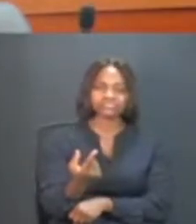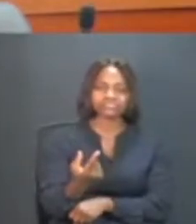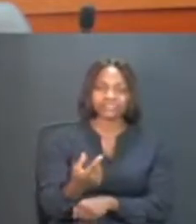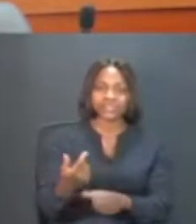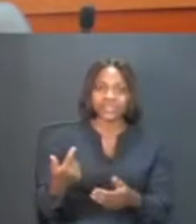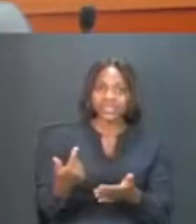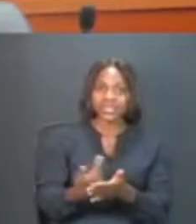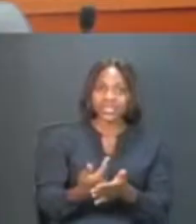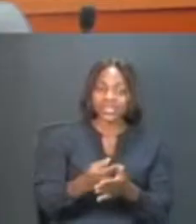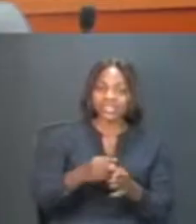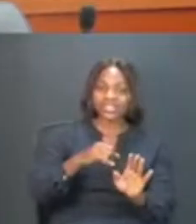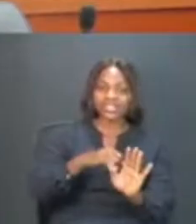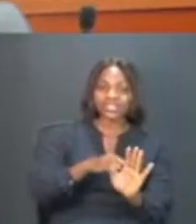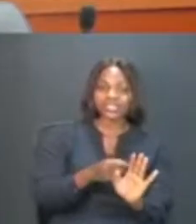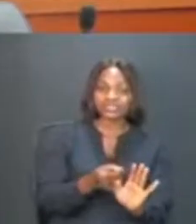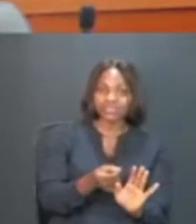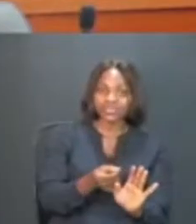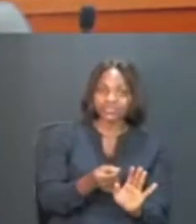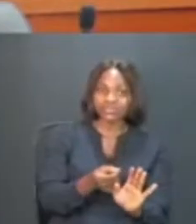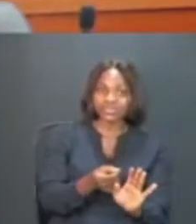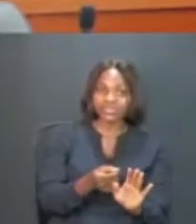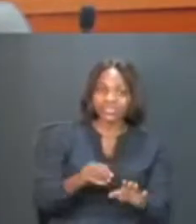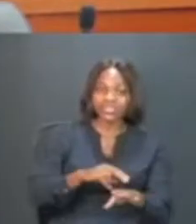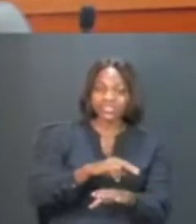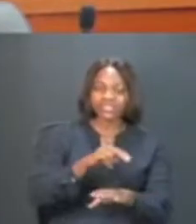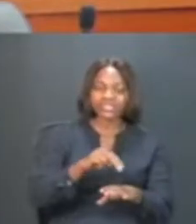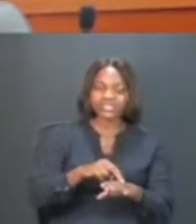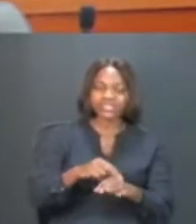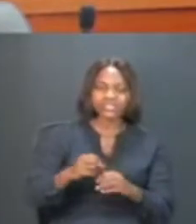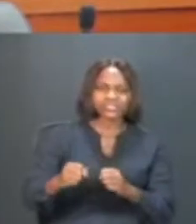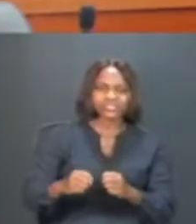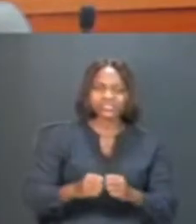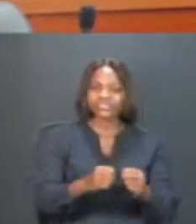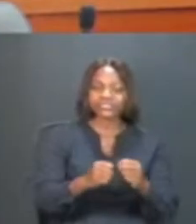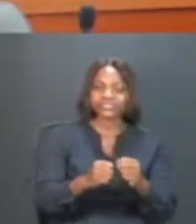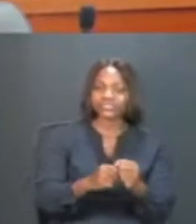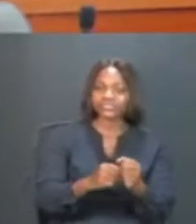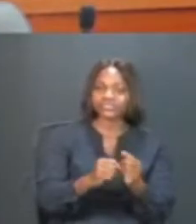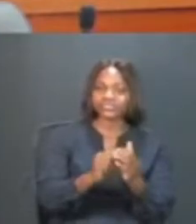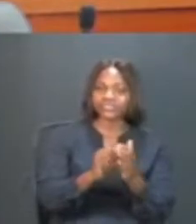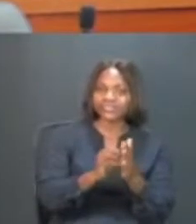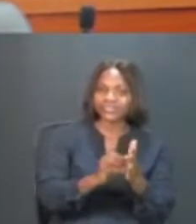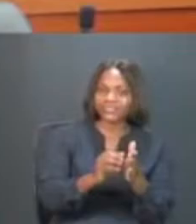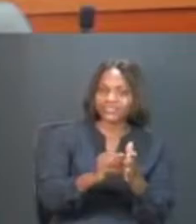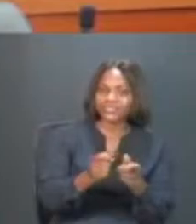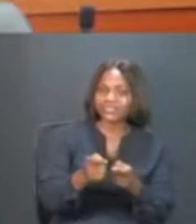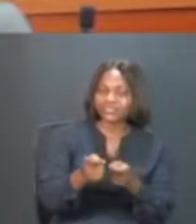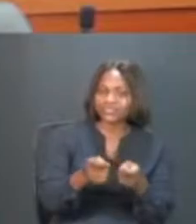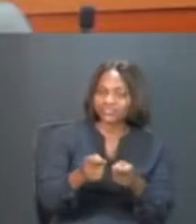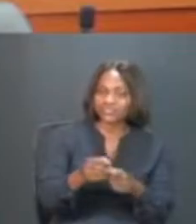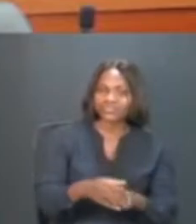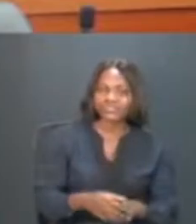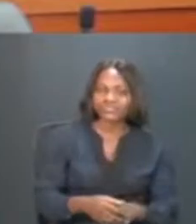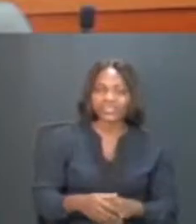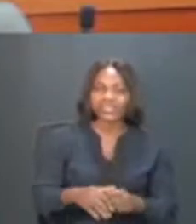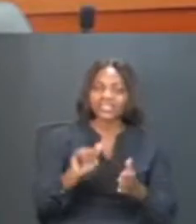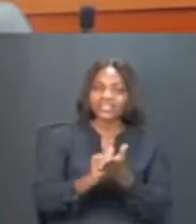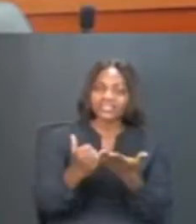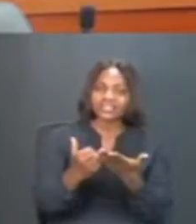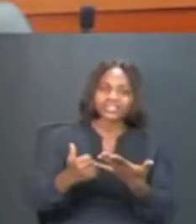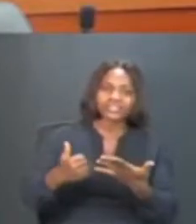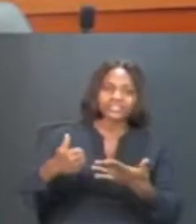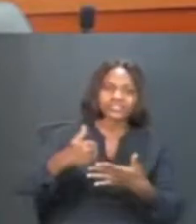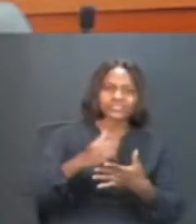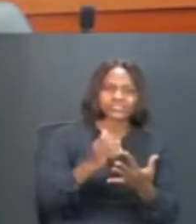Ghana implemented the National Strategy for Cancer Control, and this was updated